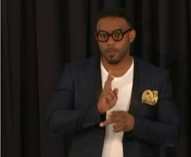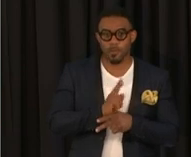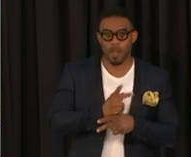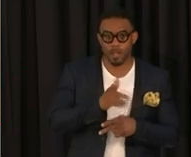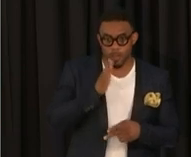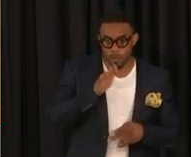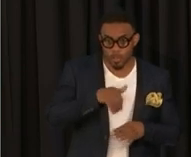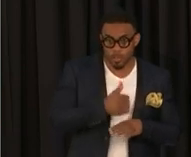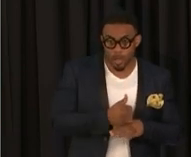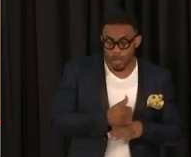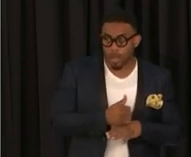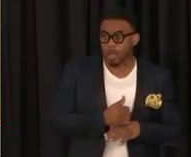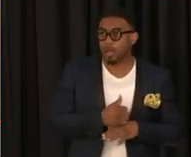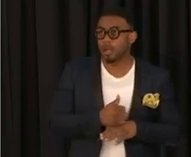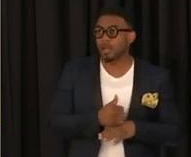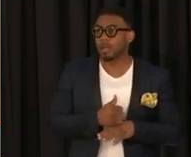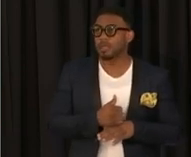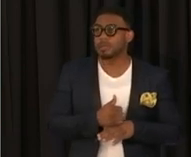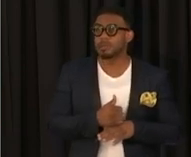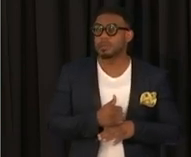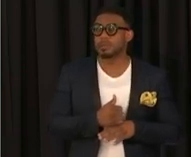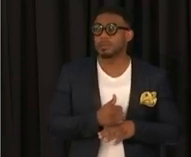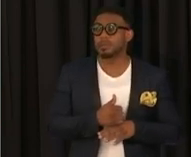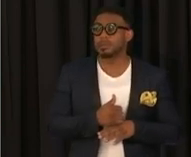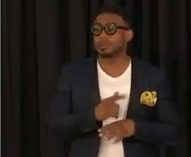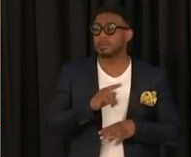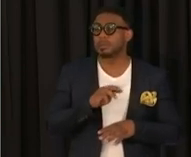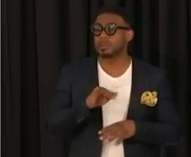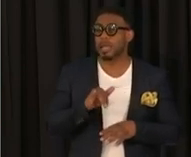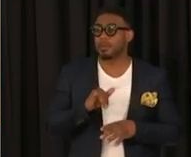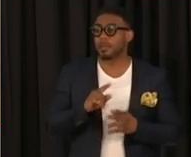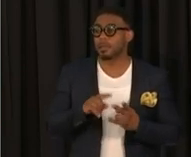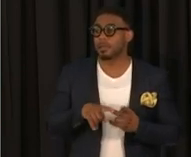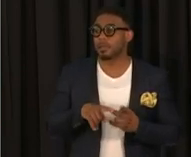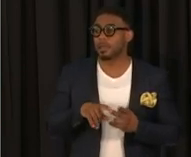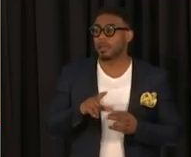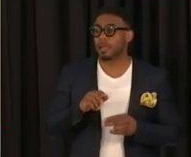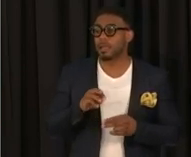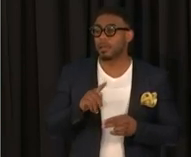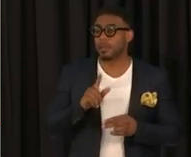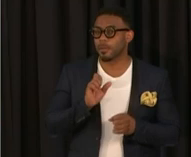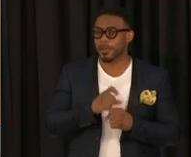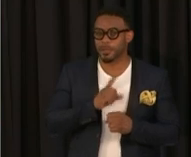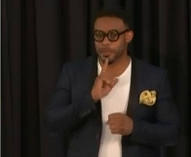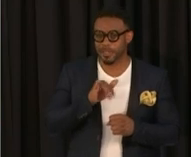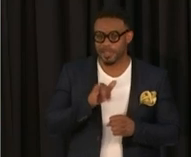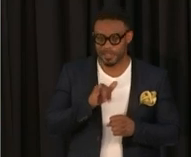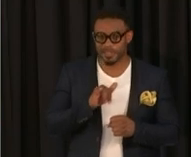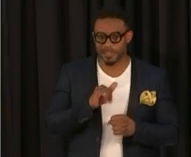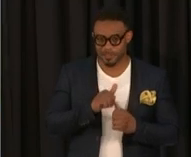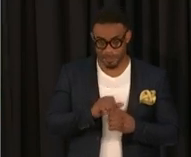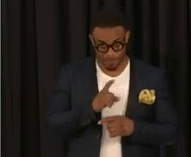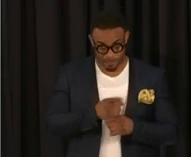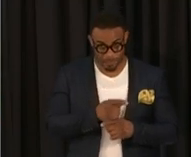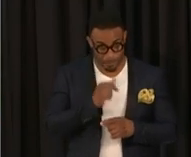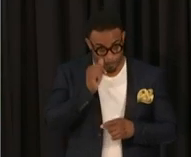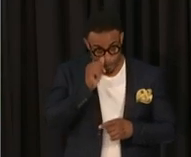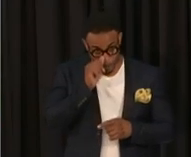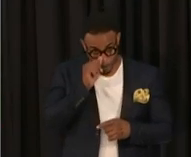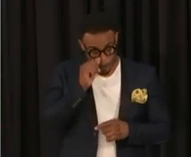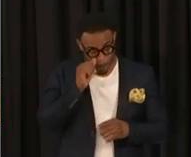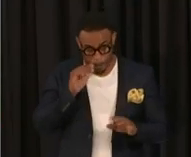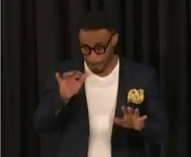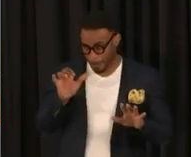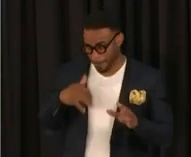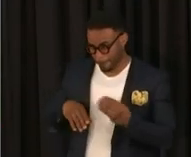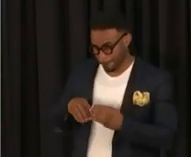the product that you're going to install. And then Tommy and Lamont are going to make sure that it has